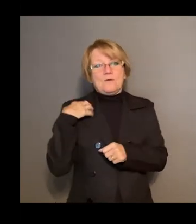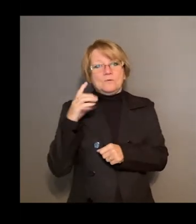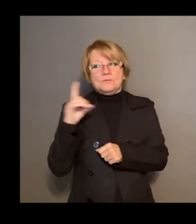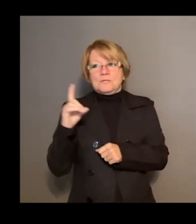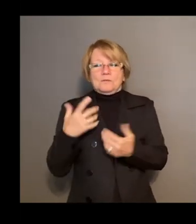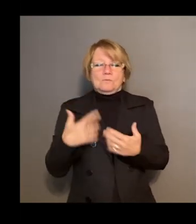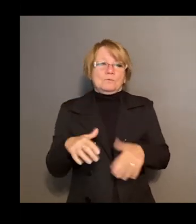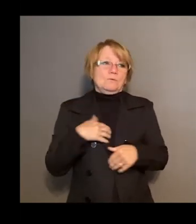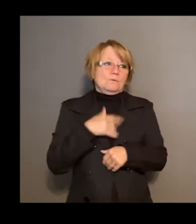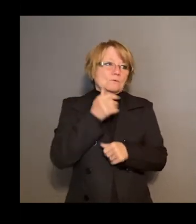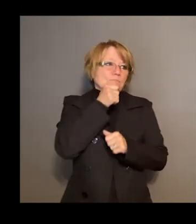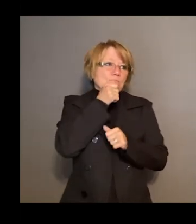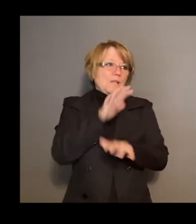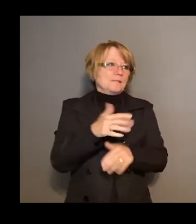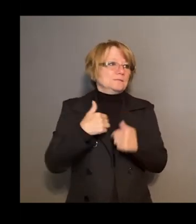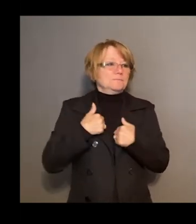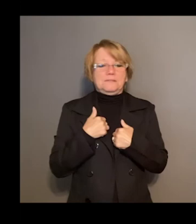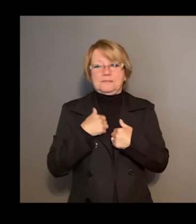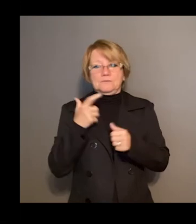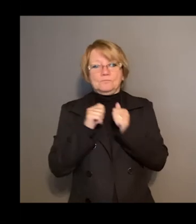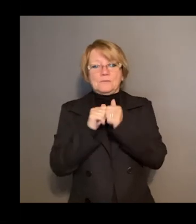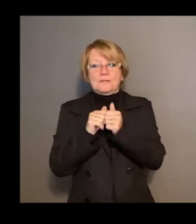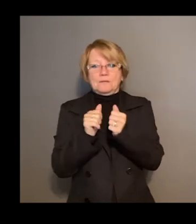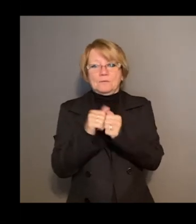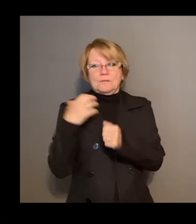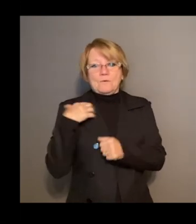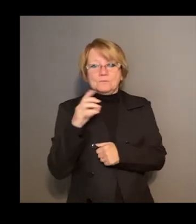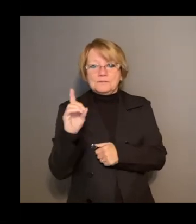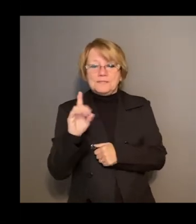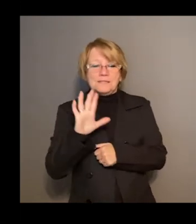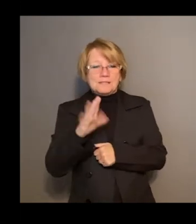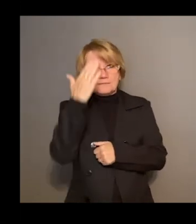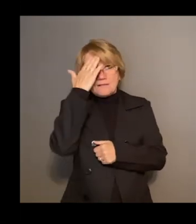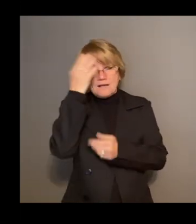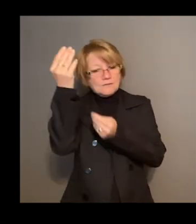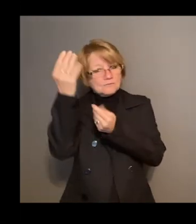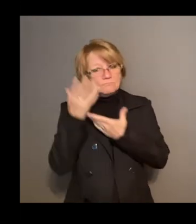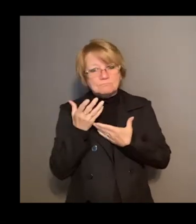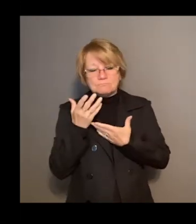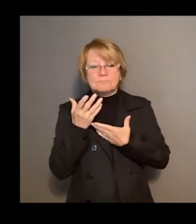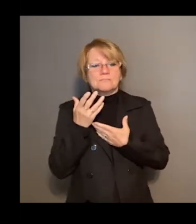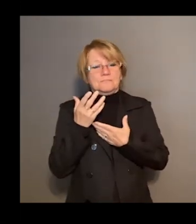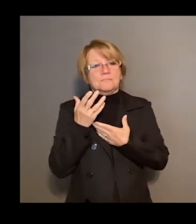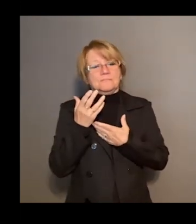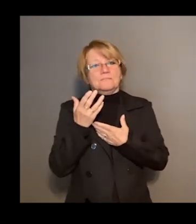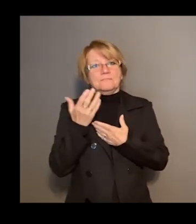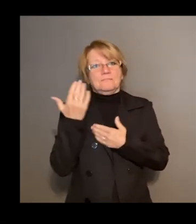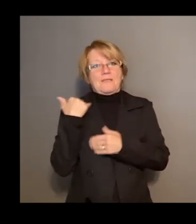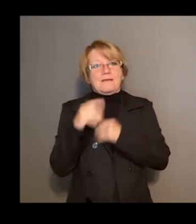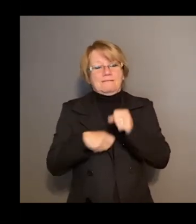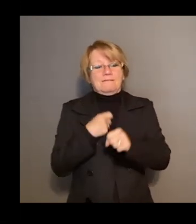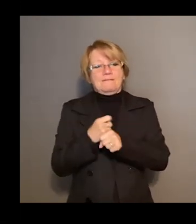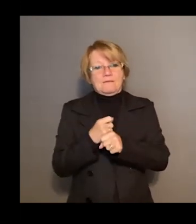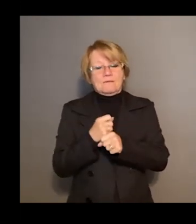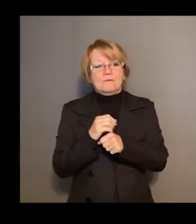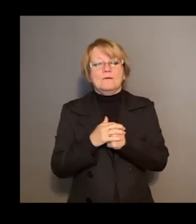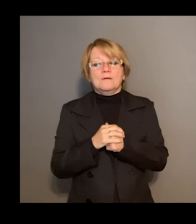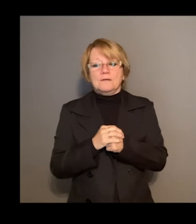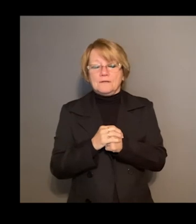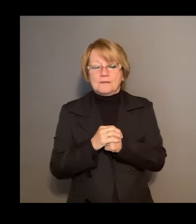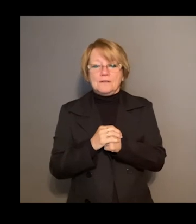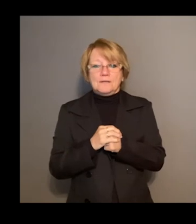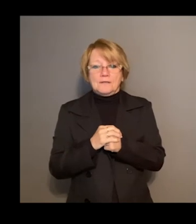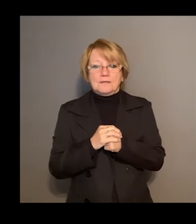basketball for that year. Coach D, I was blessed to have Coach D as a coach for his last year. The knowledge he parted on me that